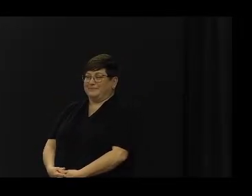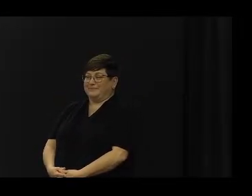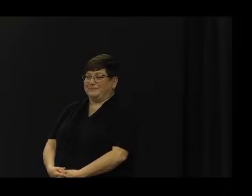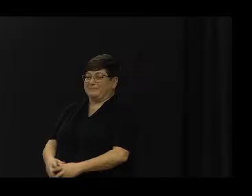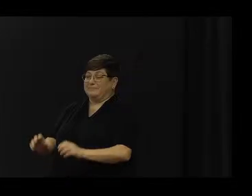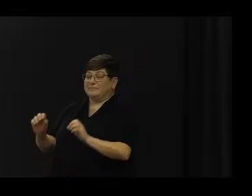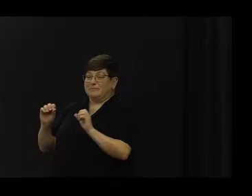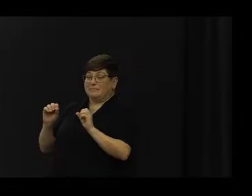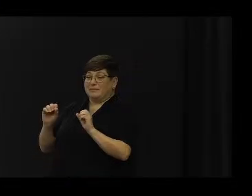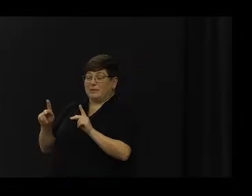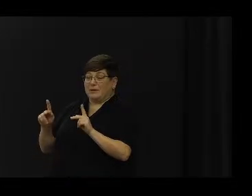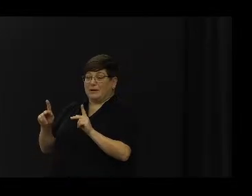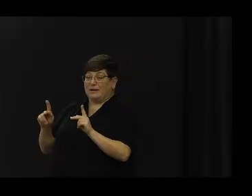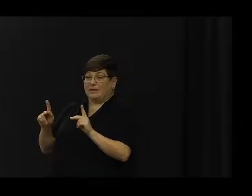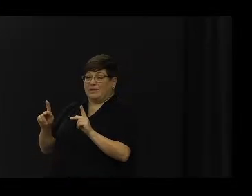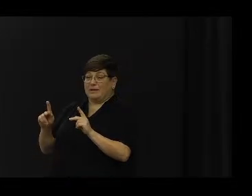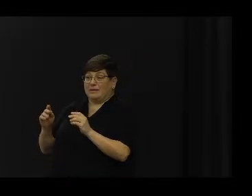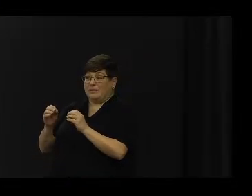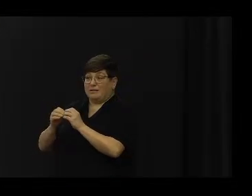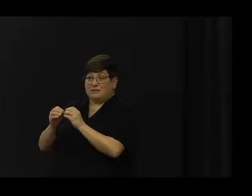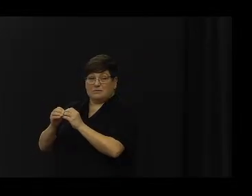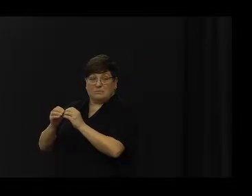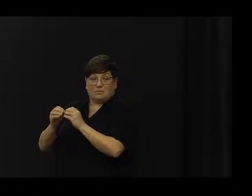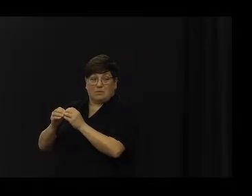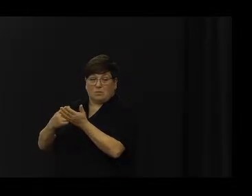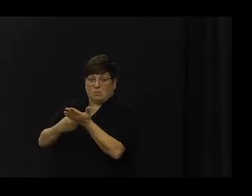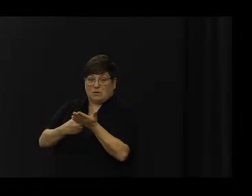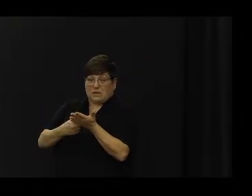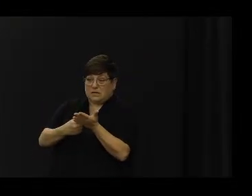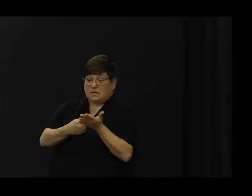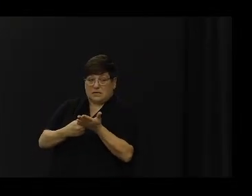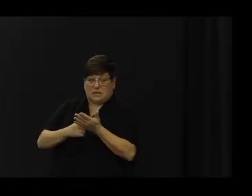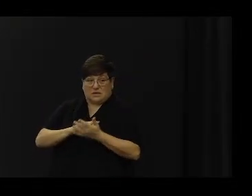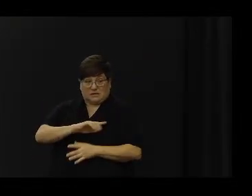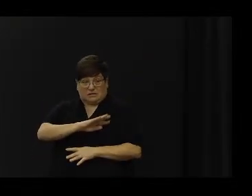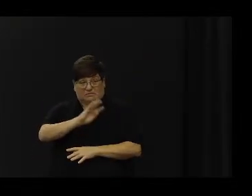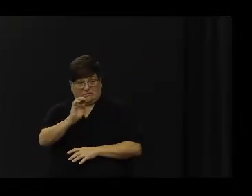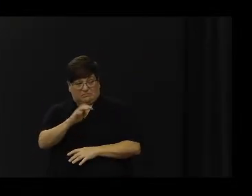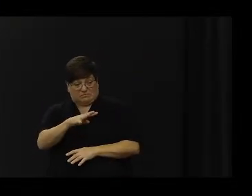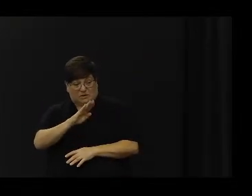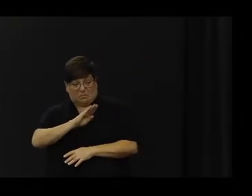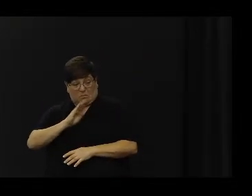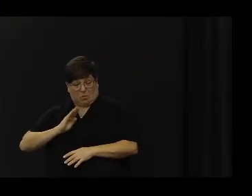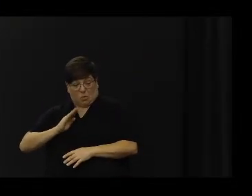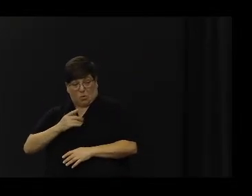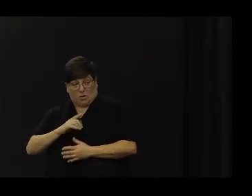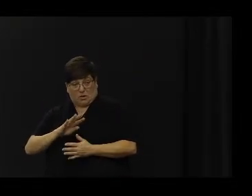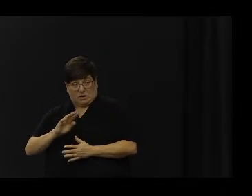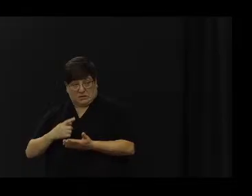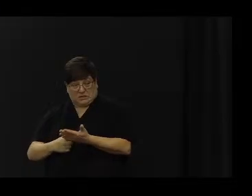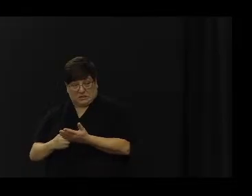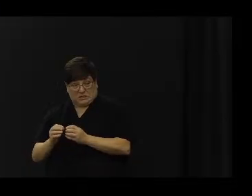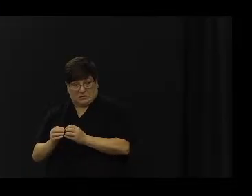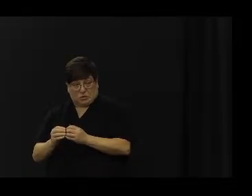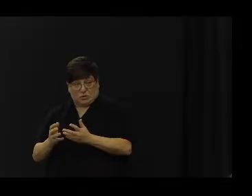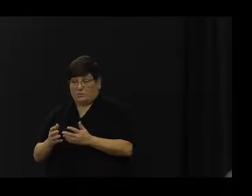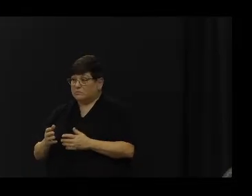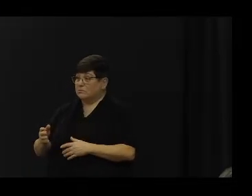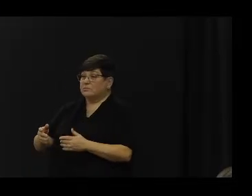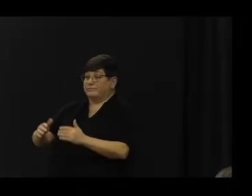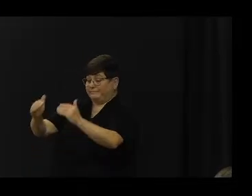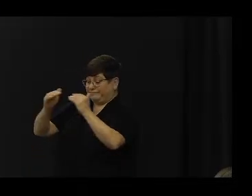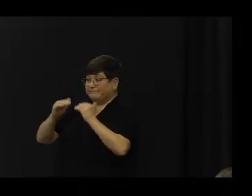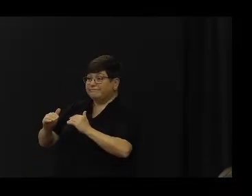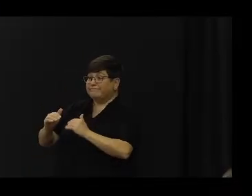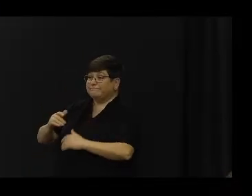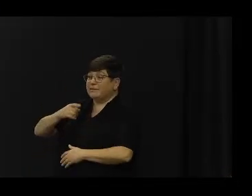Okay, is there anything else that we need to discuss? I'm asking the board members any questions here. Okay, moving